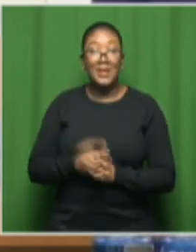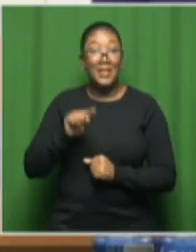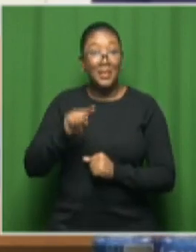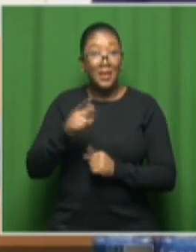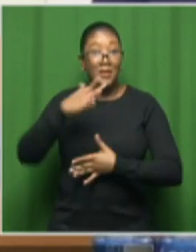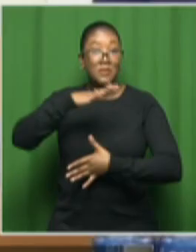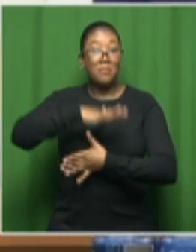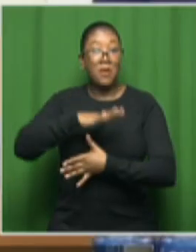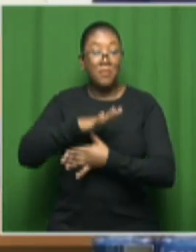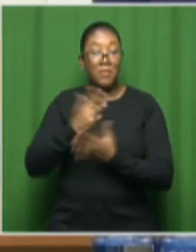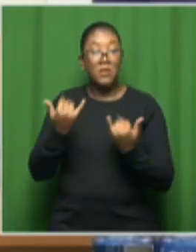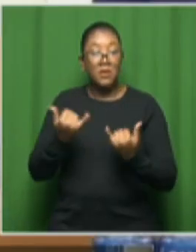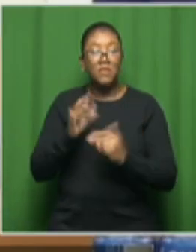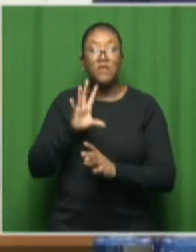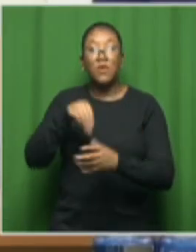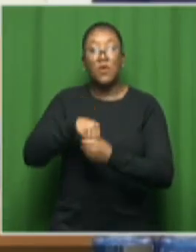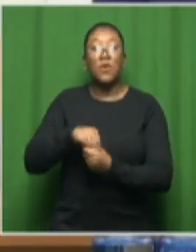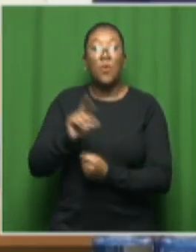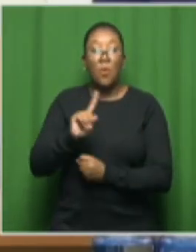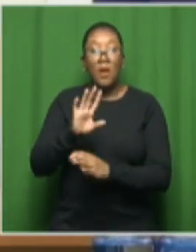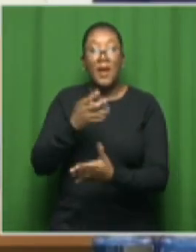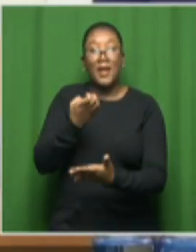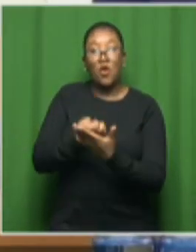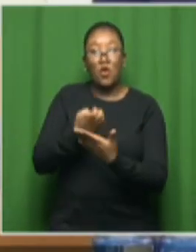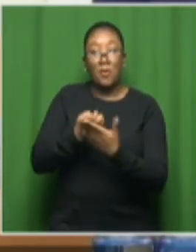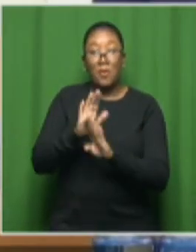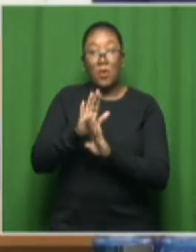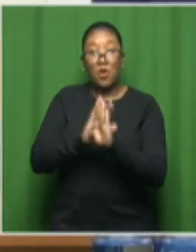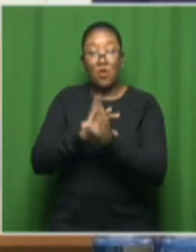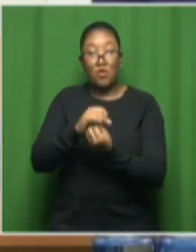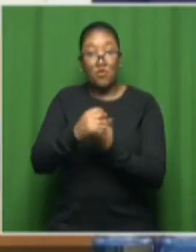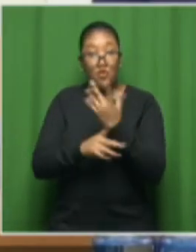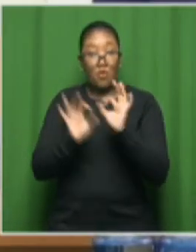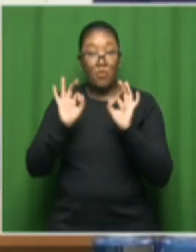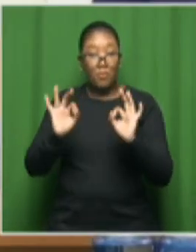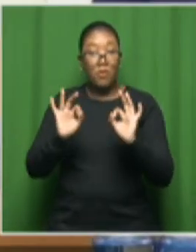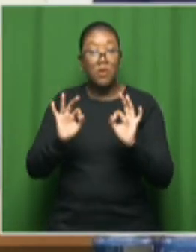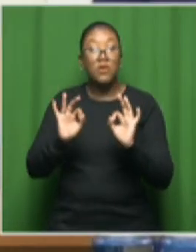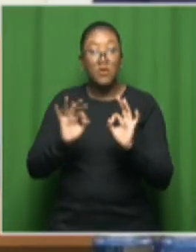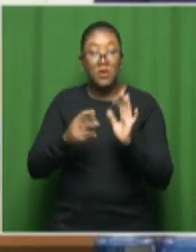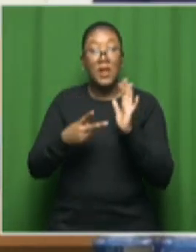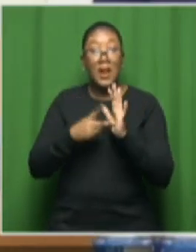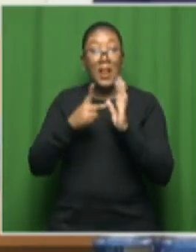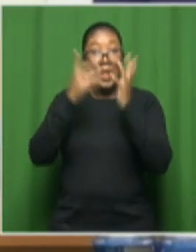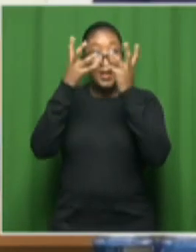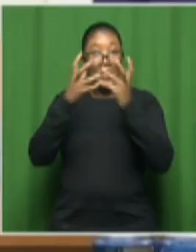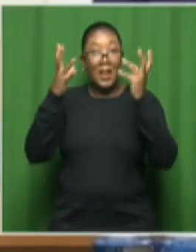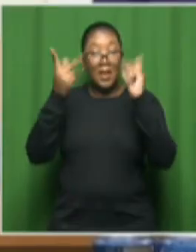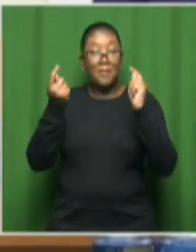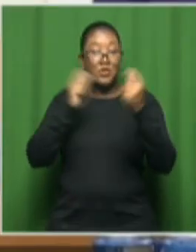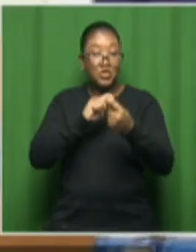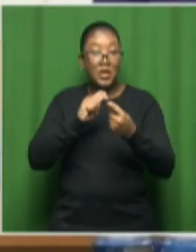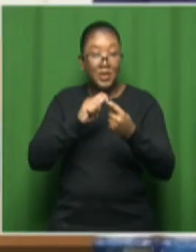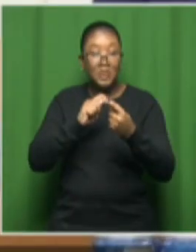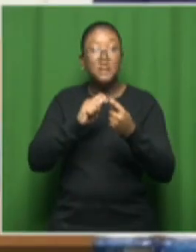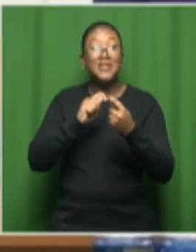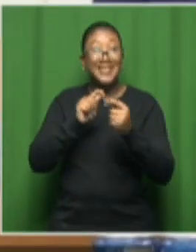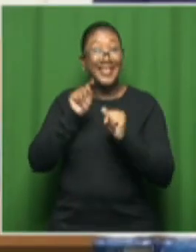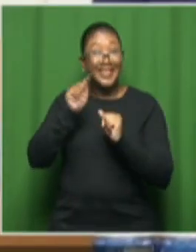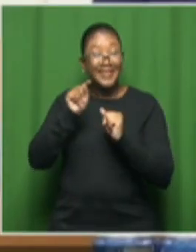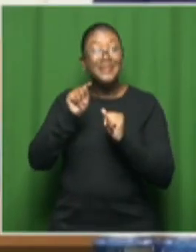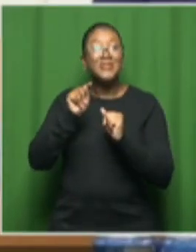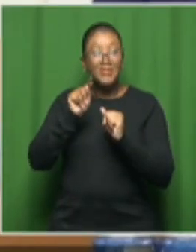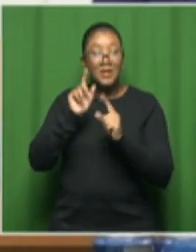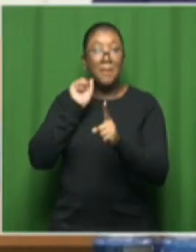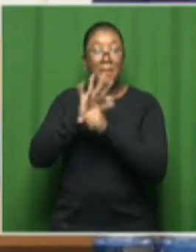is inclusive economic growth, climate change and dealing with its effects,